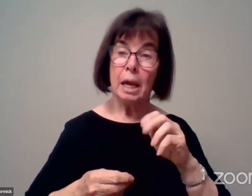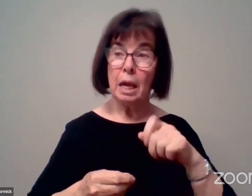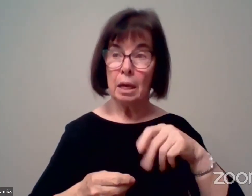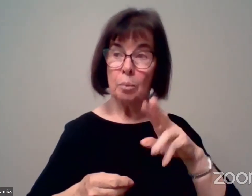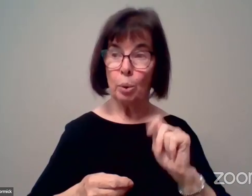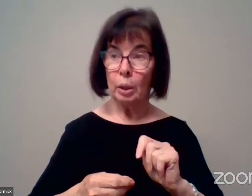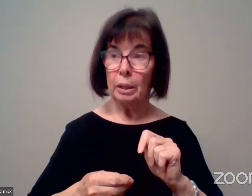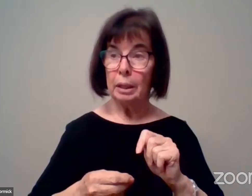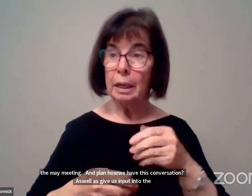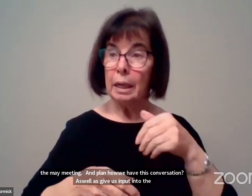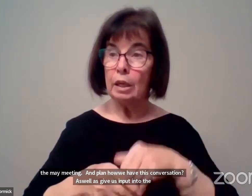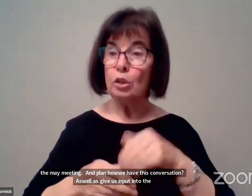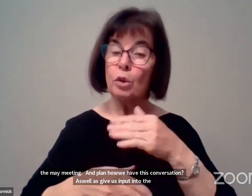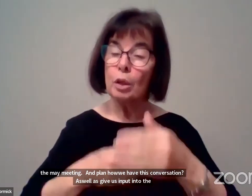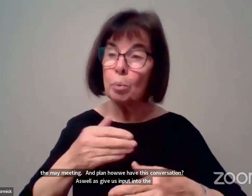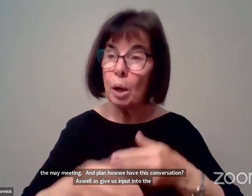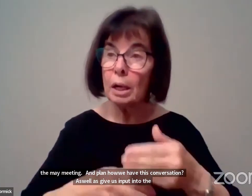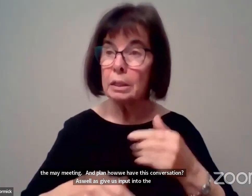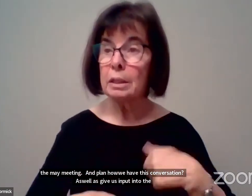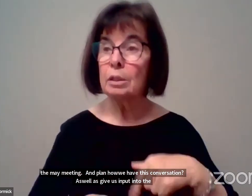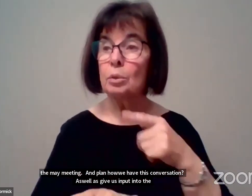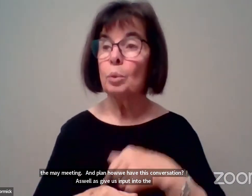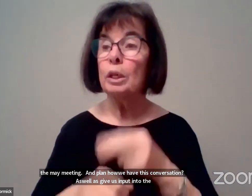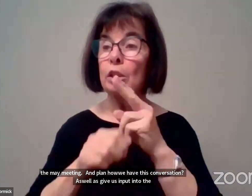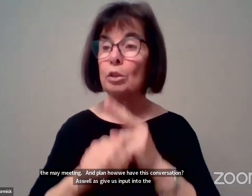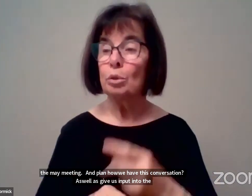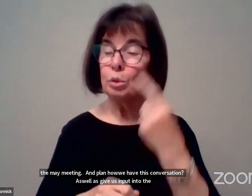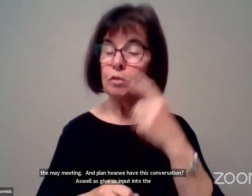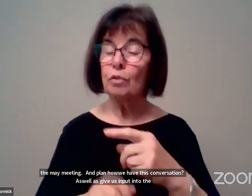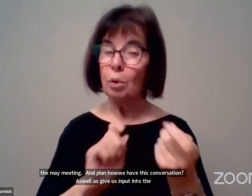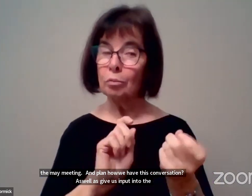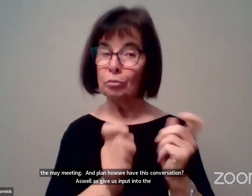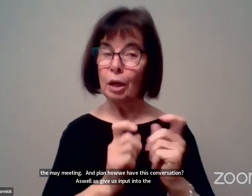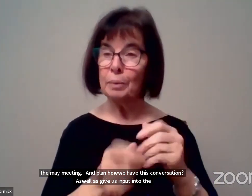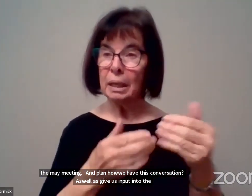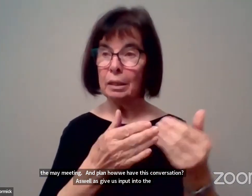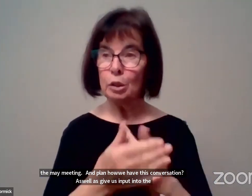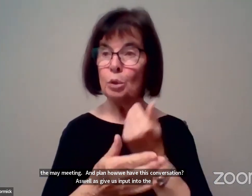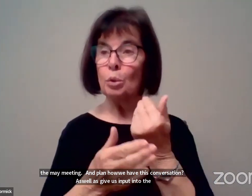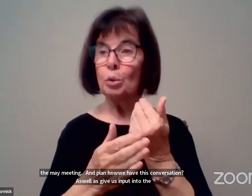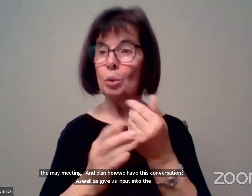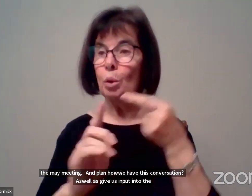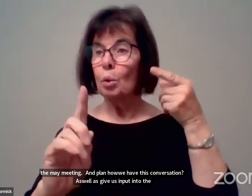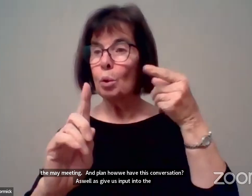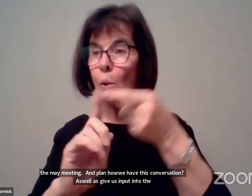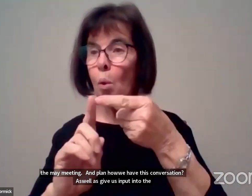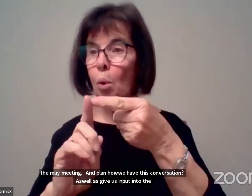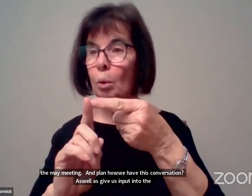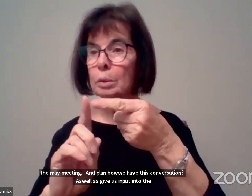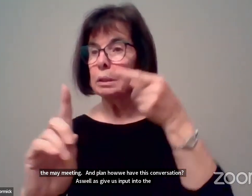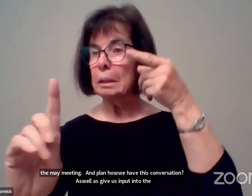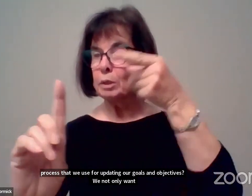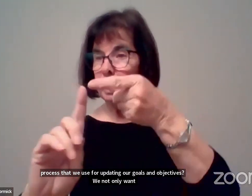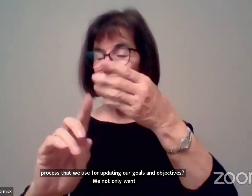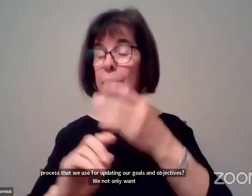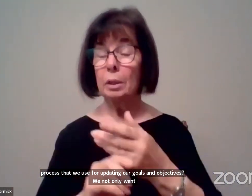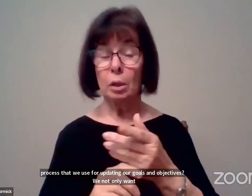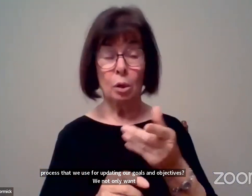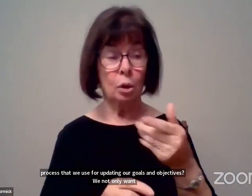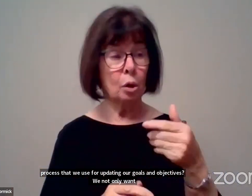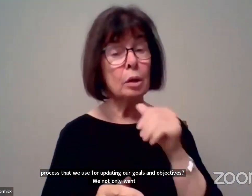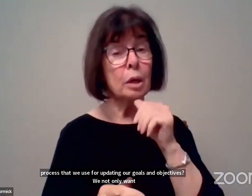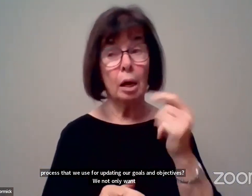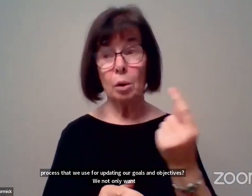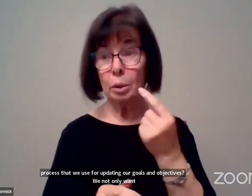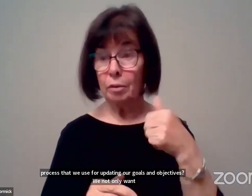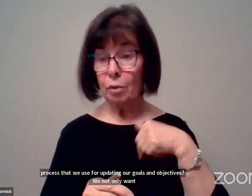for updating our goals and objectives. We not only want to speak to this group, we also want to speak to some